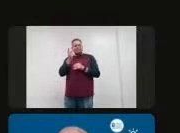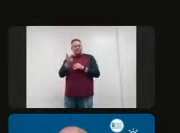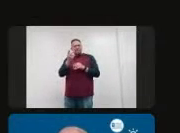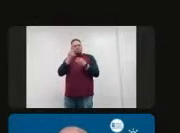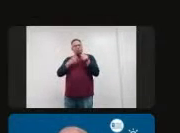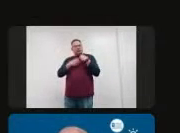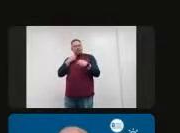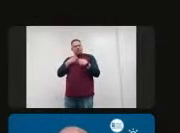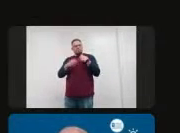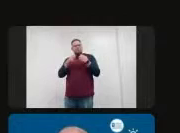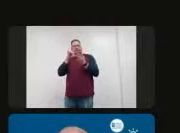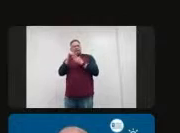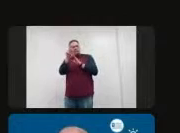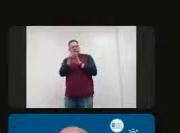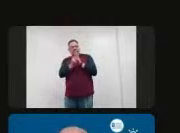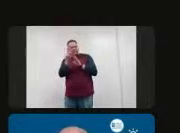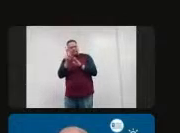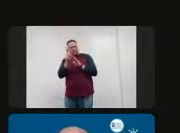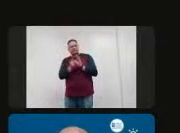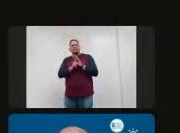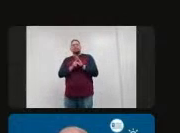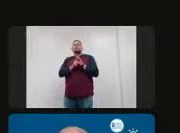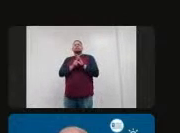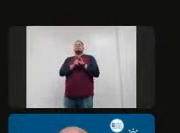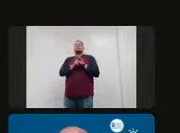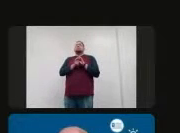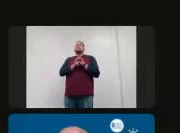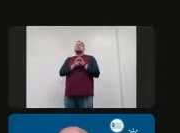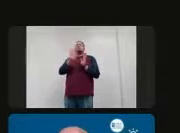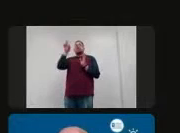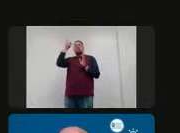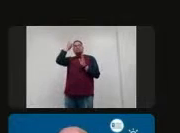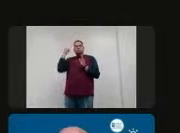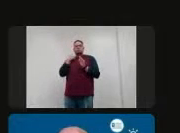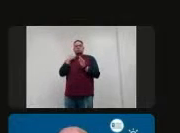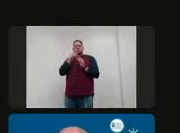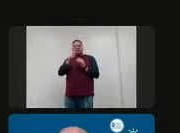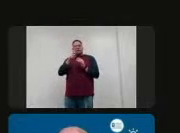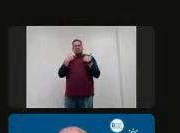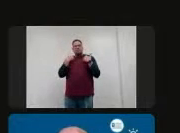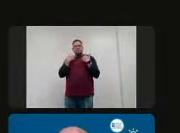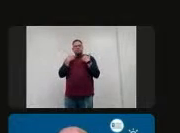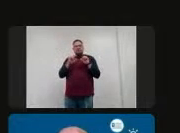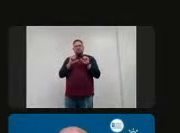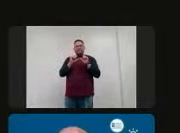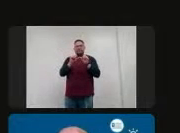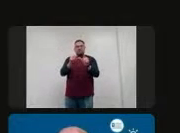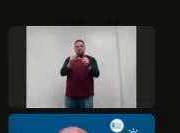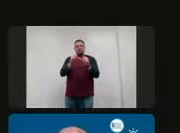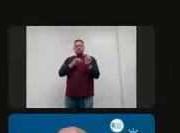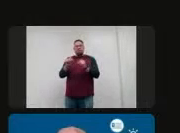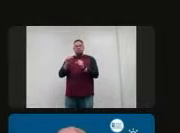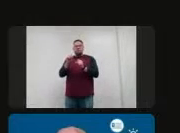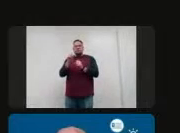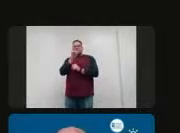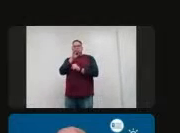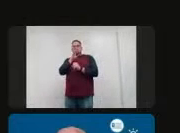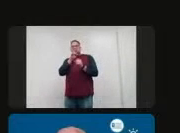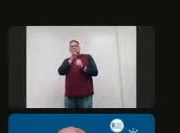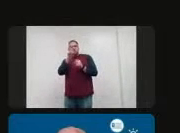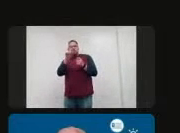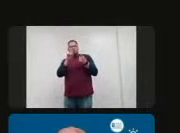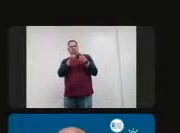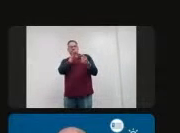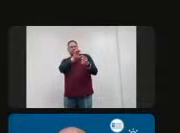in that policy. So in a democracy, we need to have continuous ability to speak truth to the power. Otherwise, you